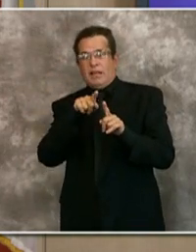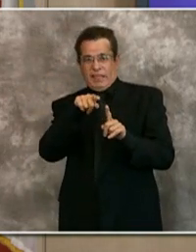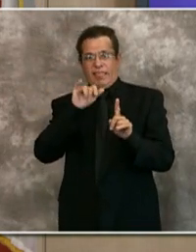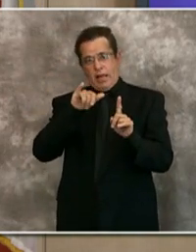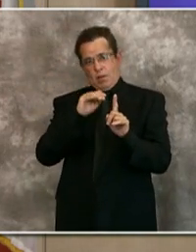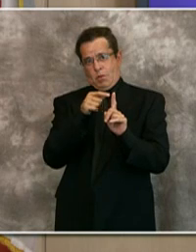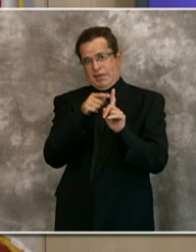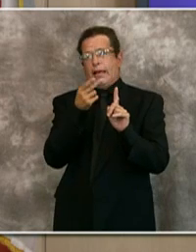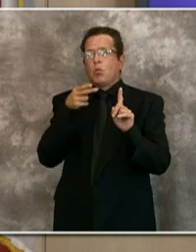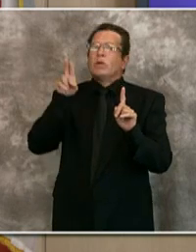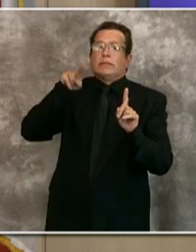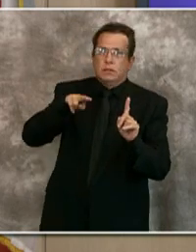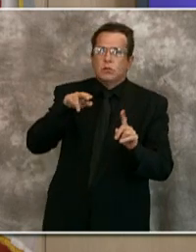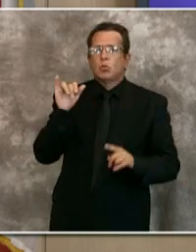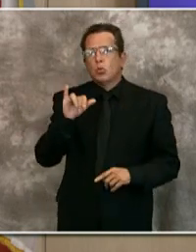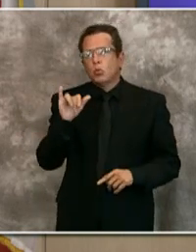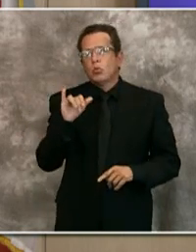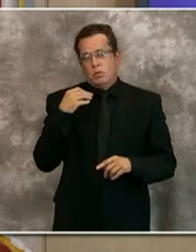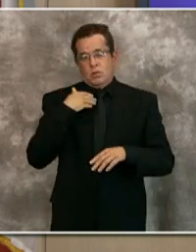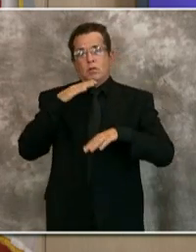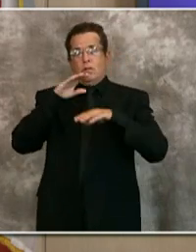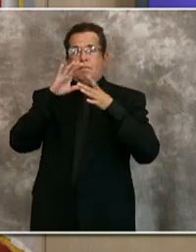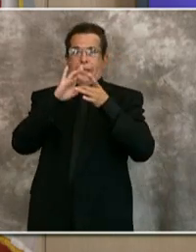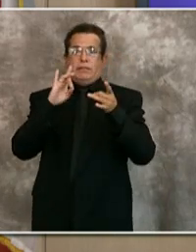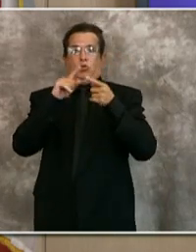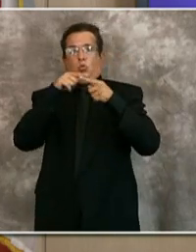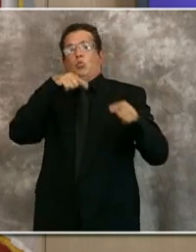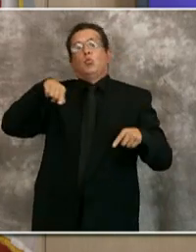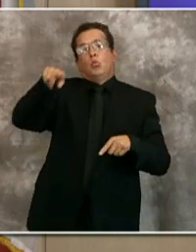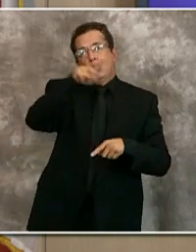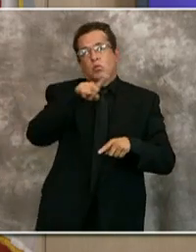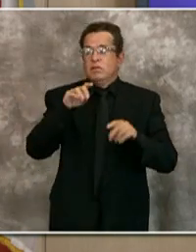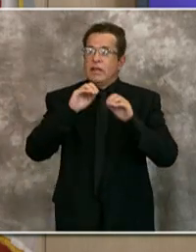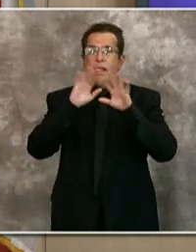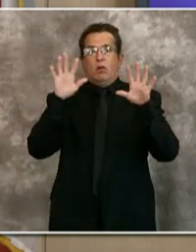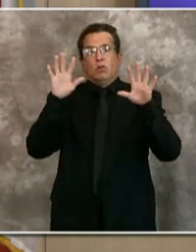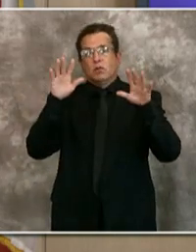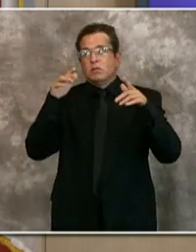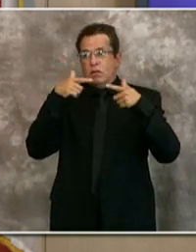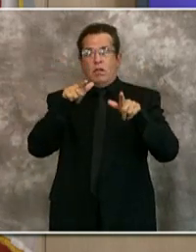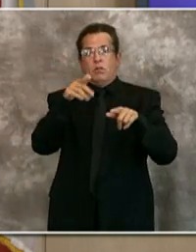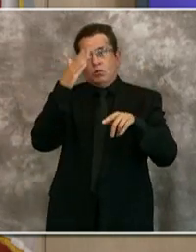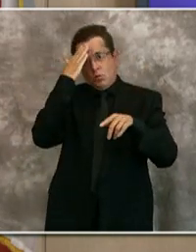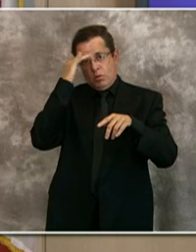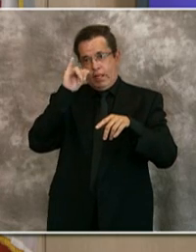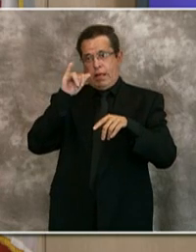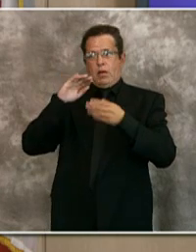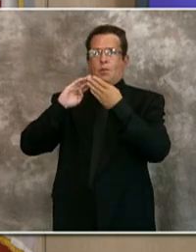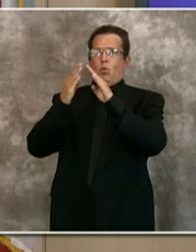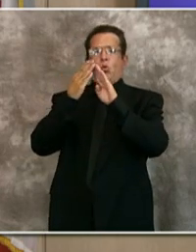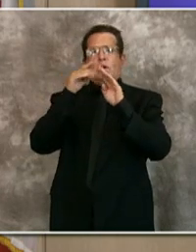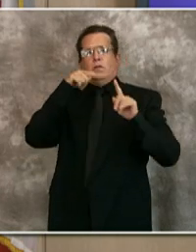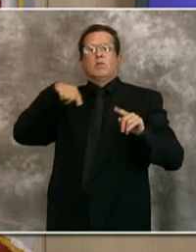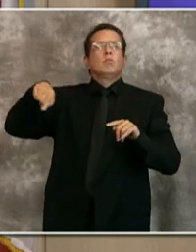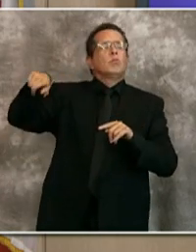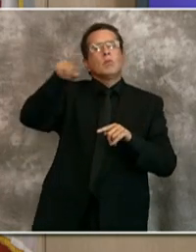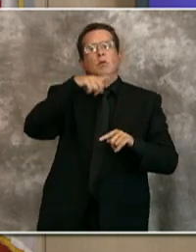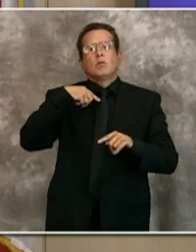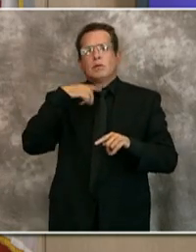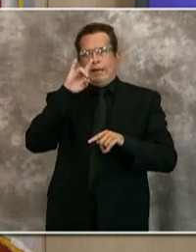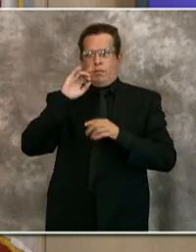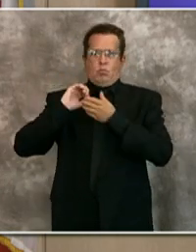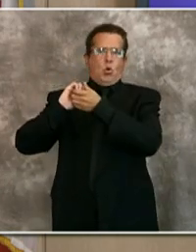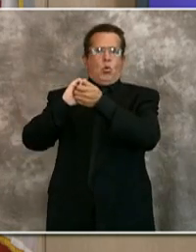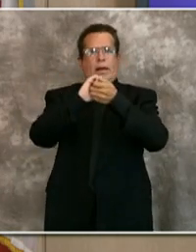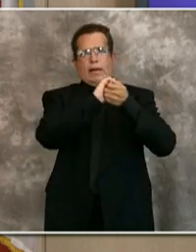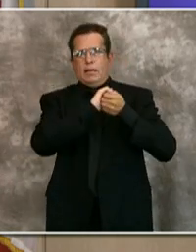well. And our message to the public is very clear. The sense of community that we brought together in the